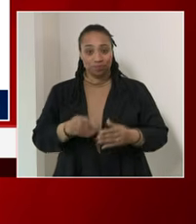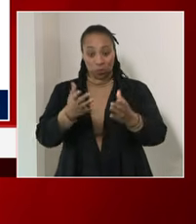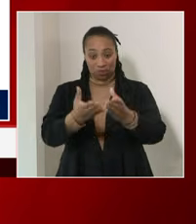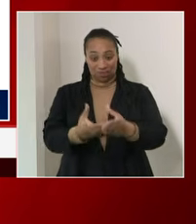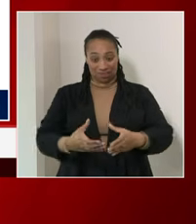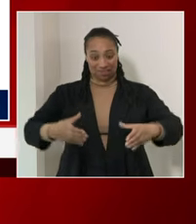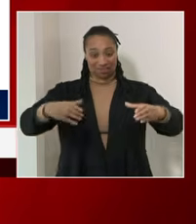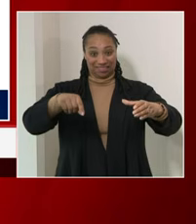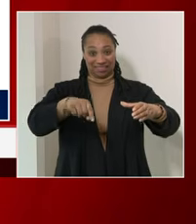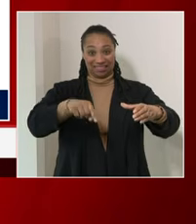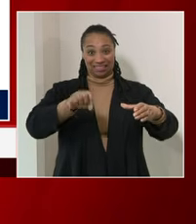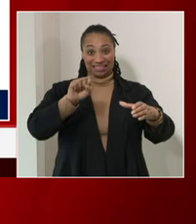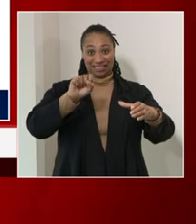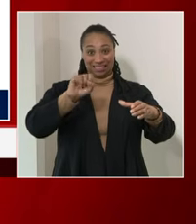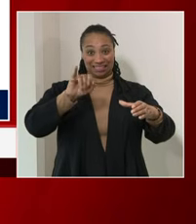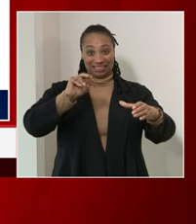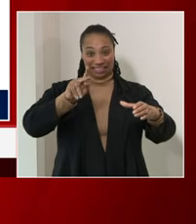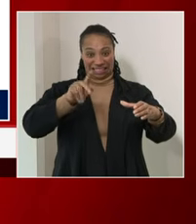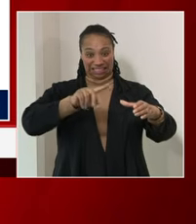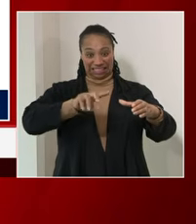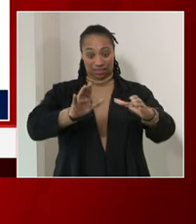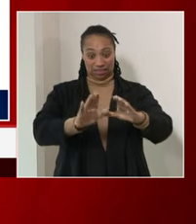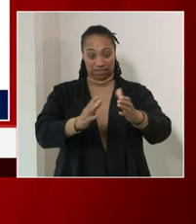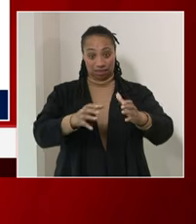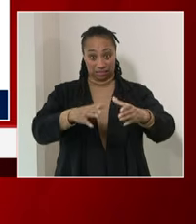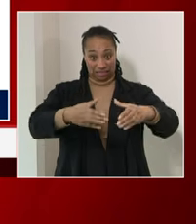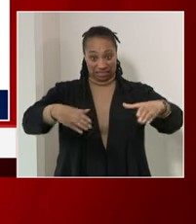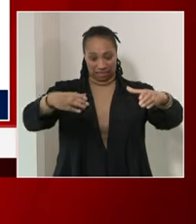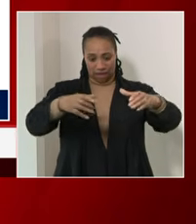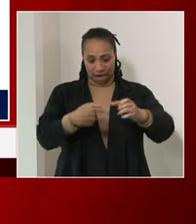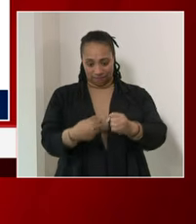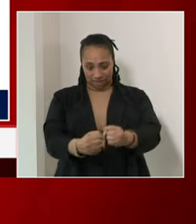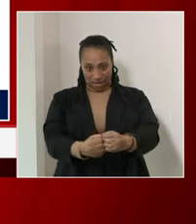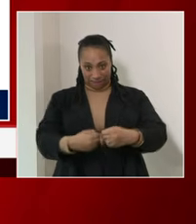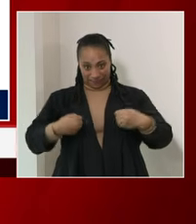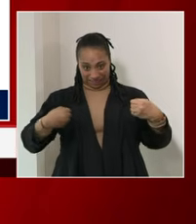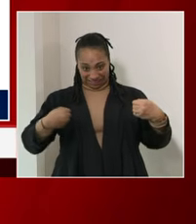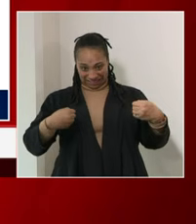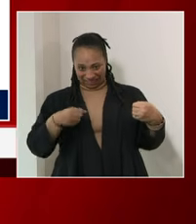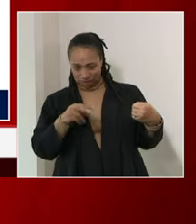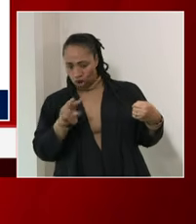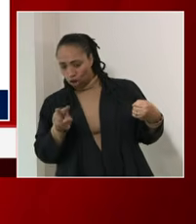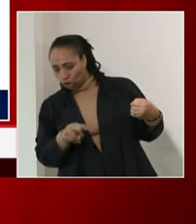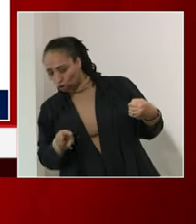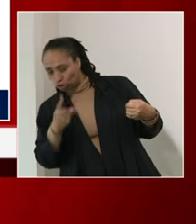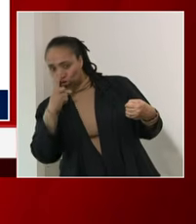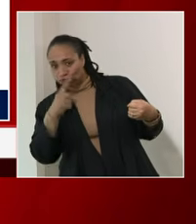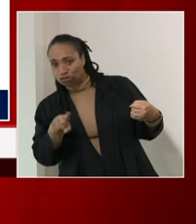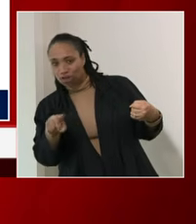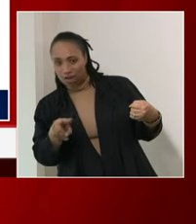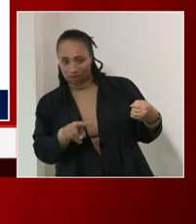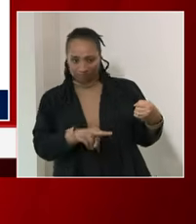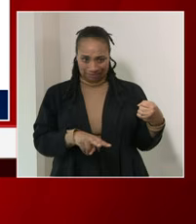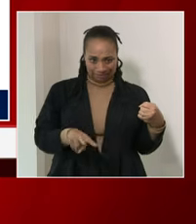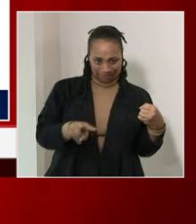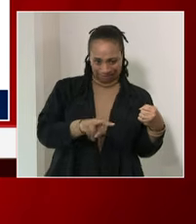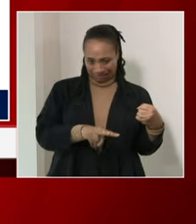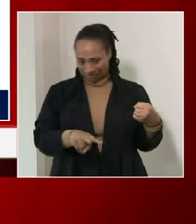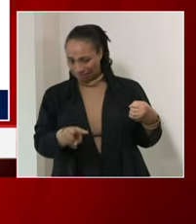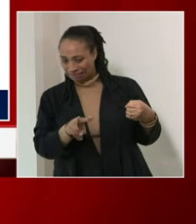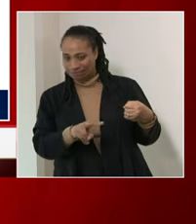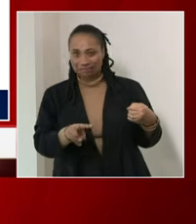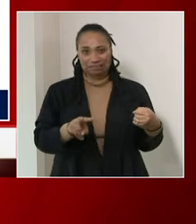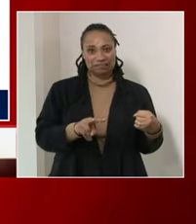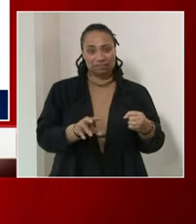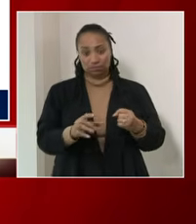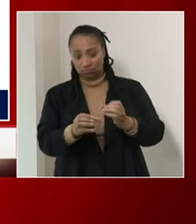and night to make sure that your pipes, especially your faucet pipes, continue to keep moving and don't freeze over. If you do experience